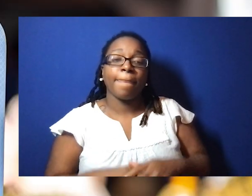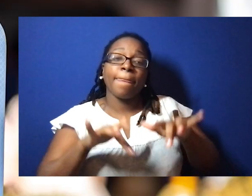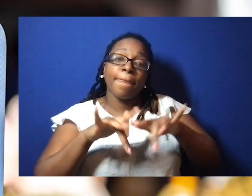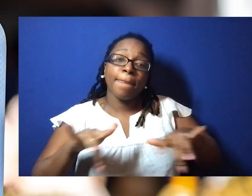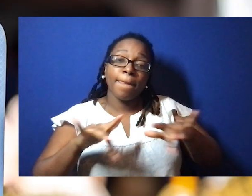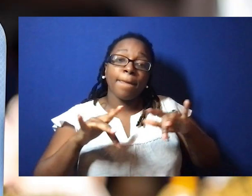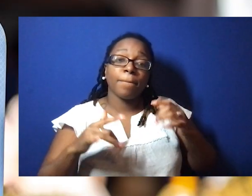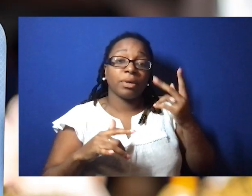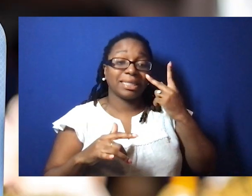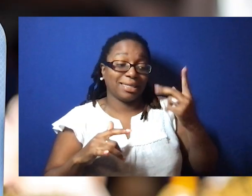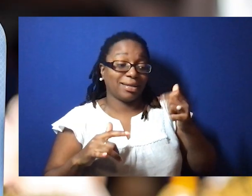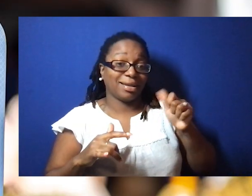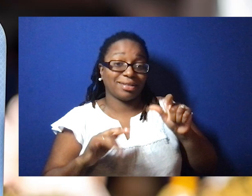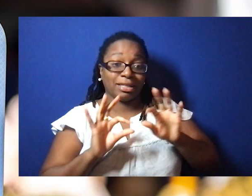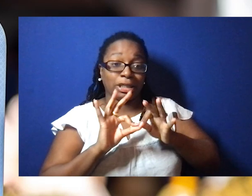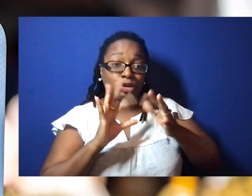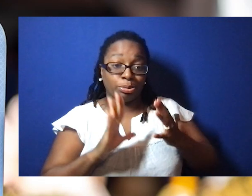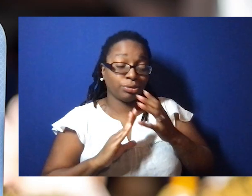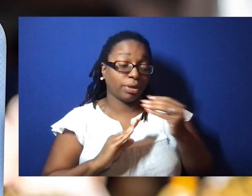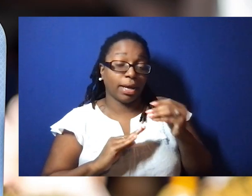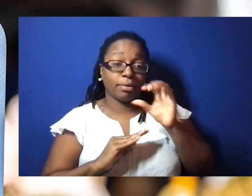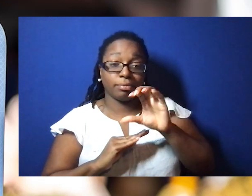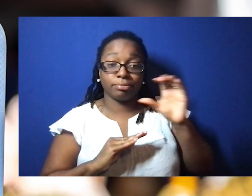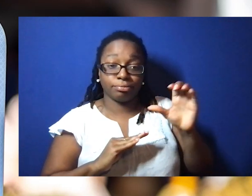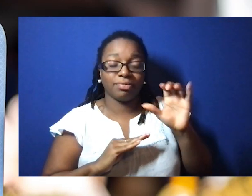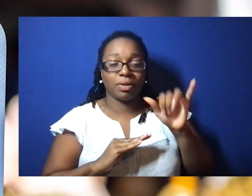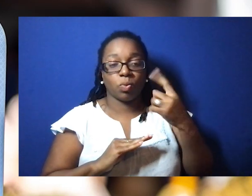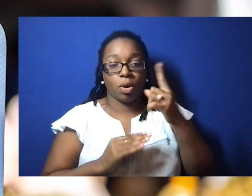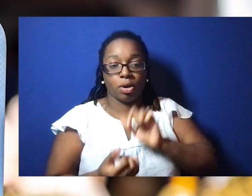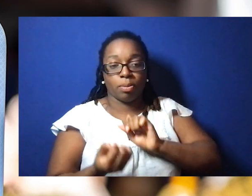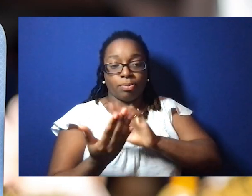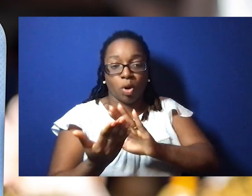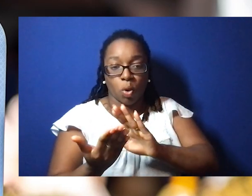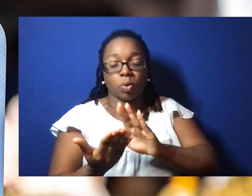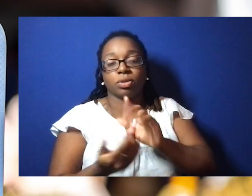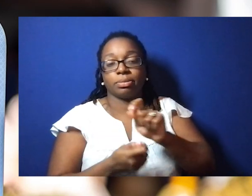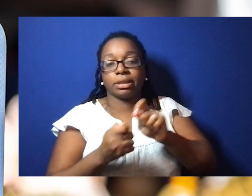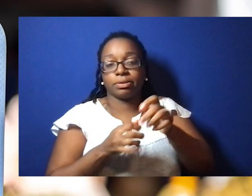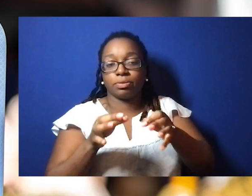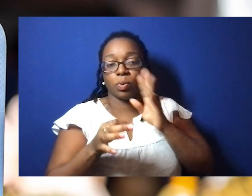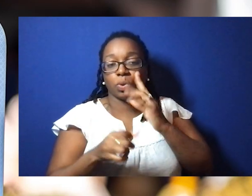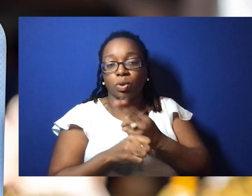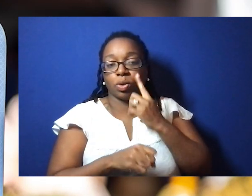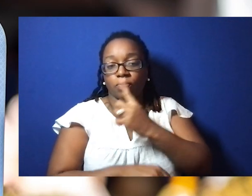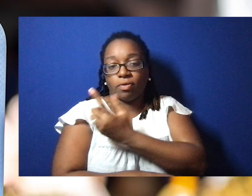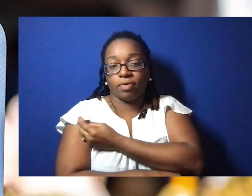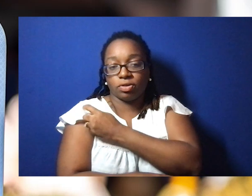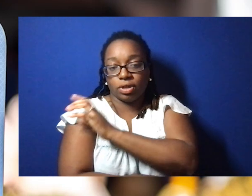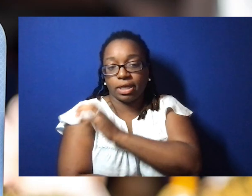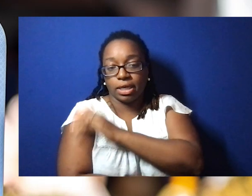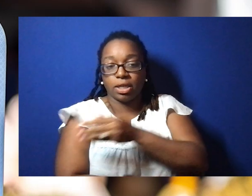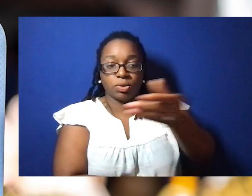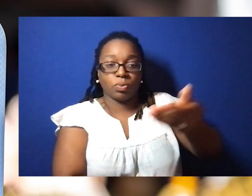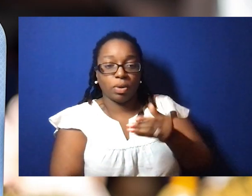Playing videos which show an ASL interpreter and closed captions is one strategy jurisdictions use in vaccination clinics